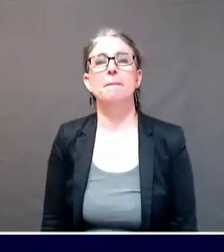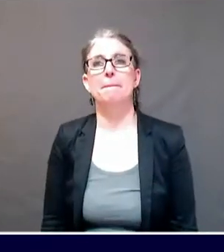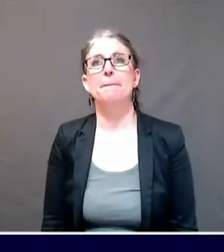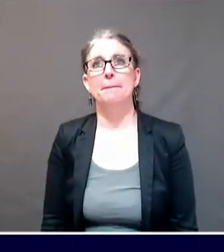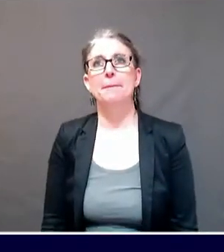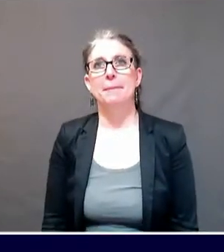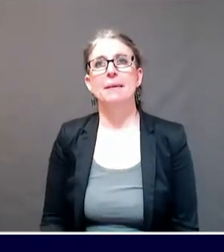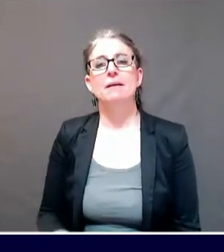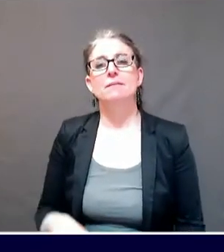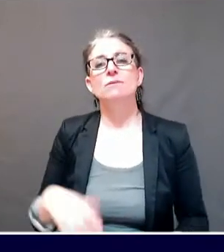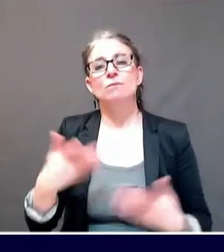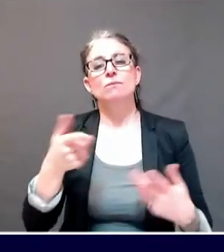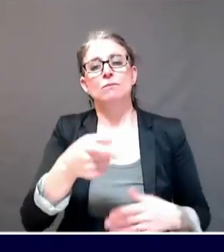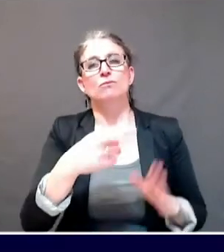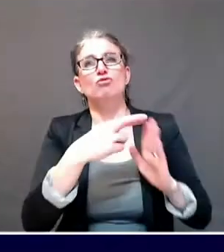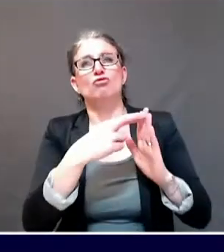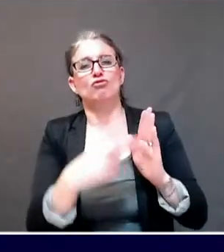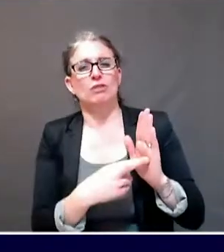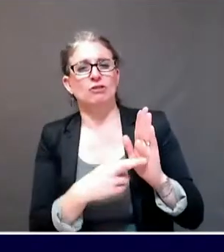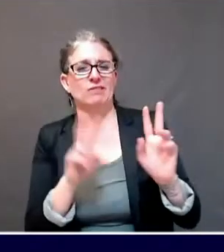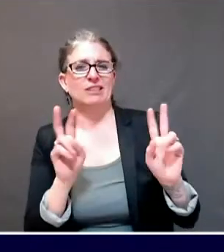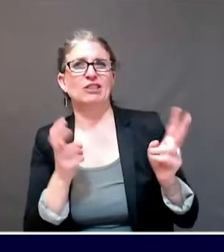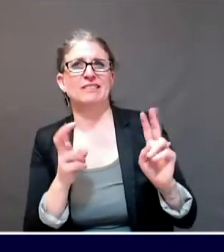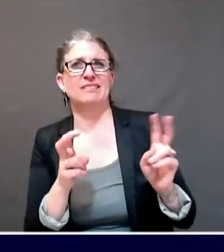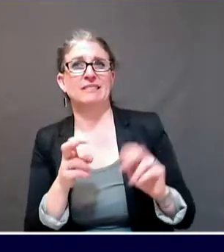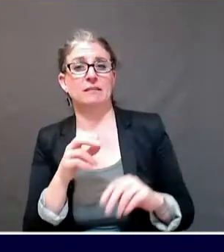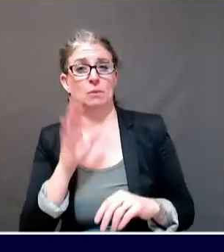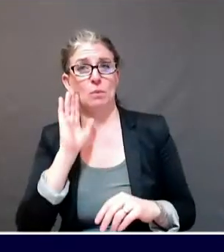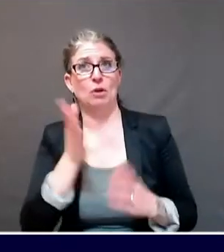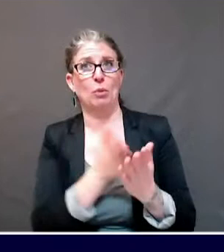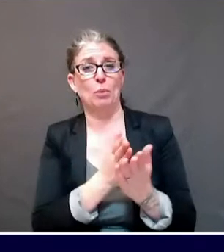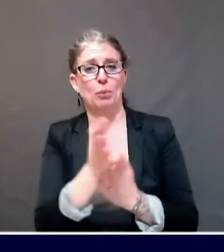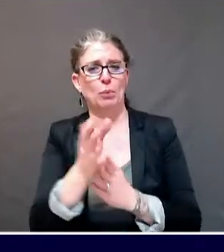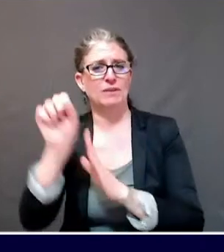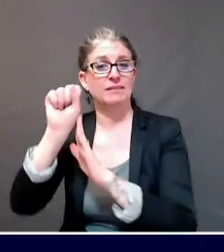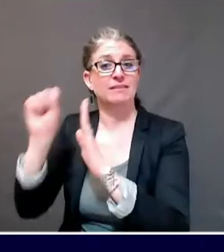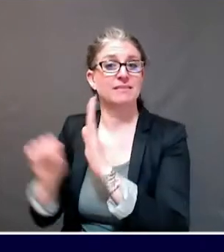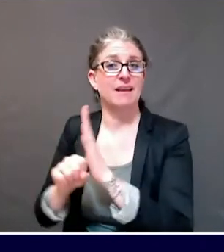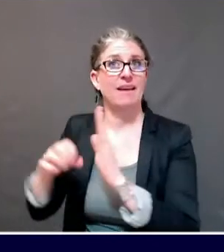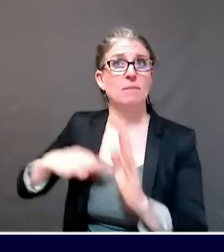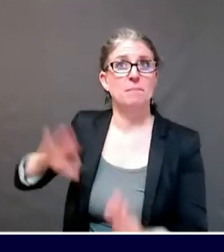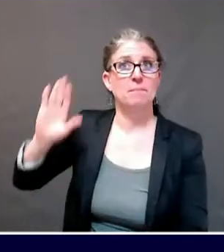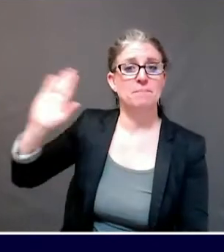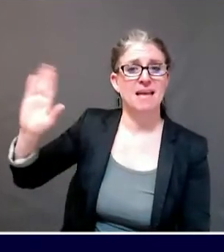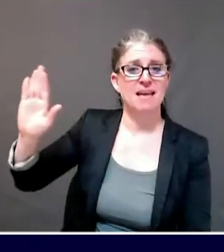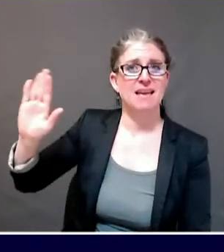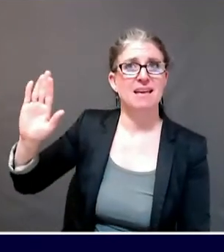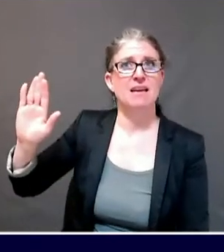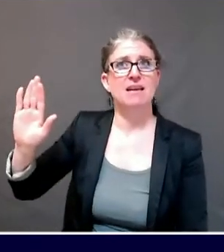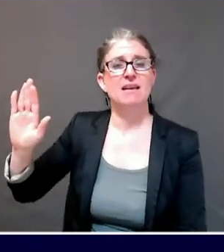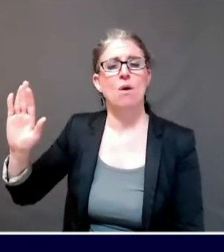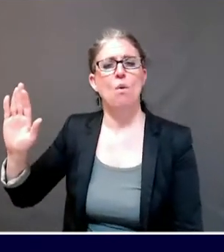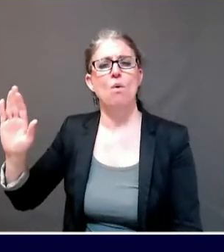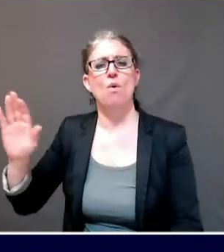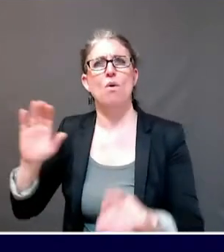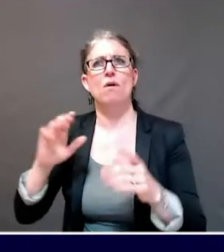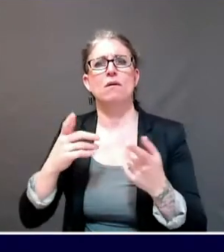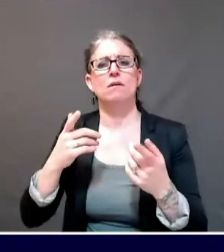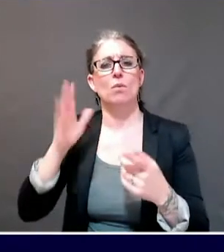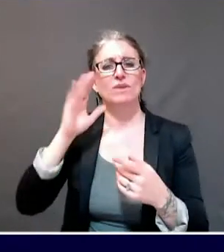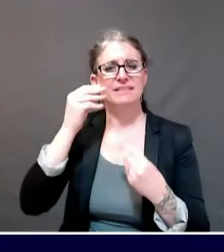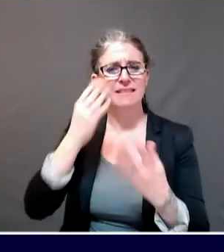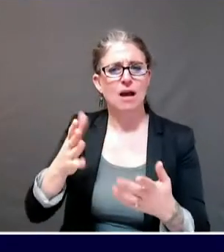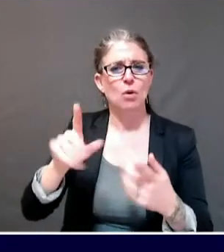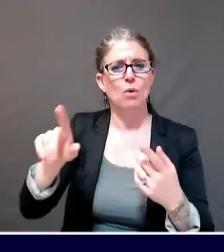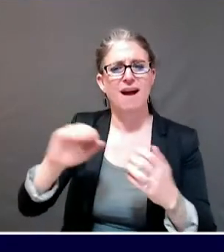the state? And then they would say, okay, here's your time and you're going to go to this location, or might it differ depending on your situation? It